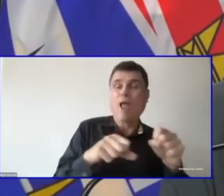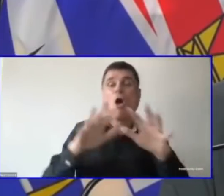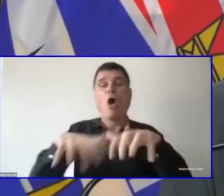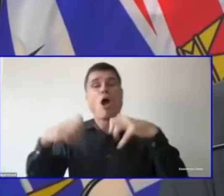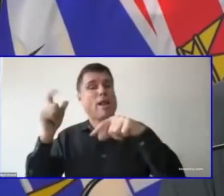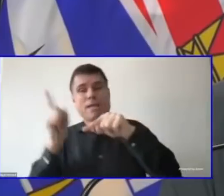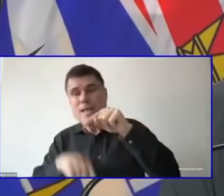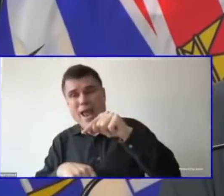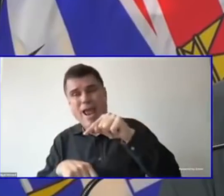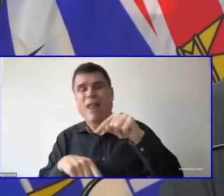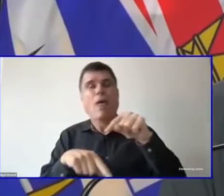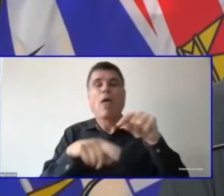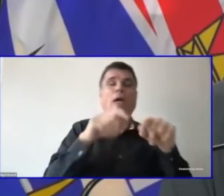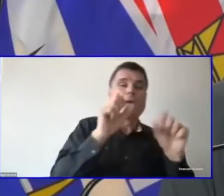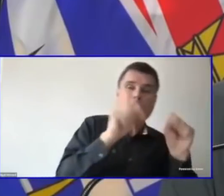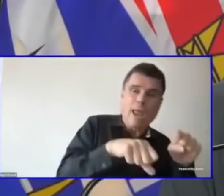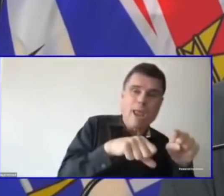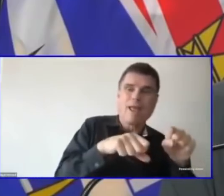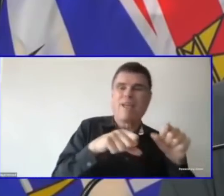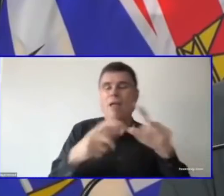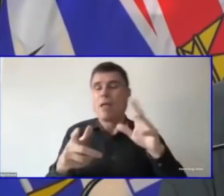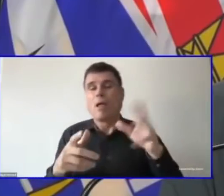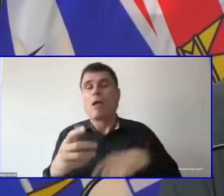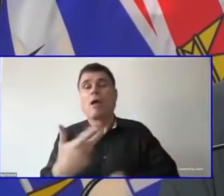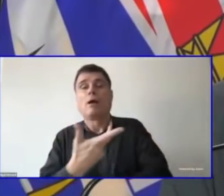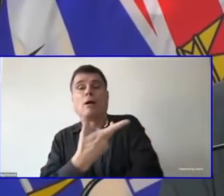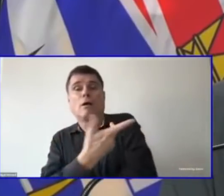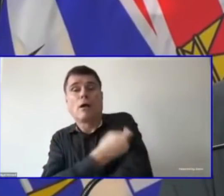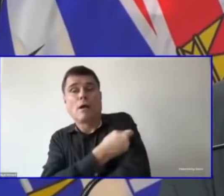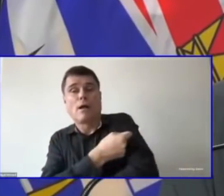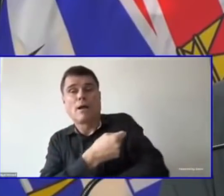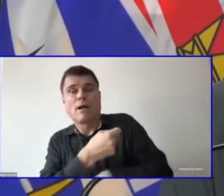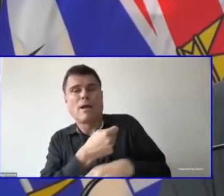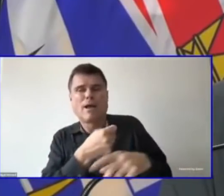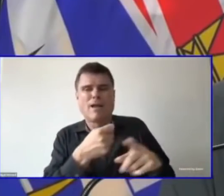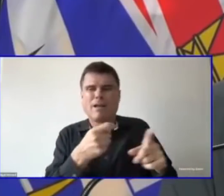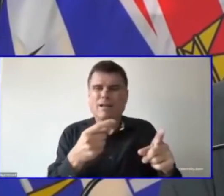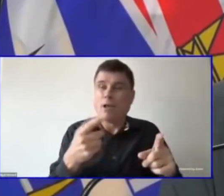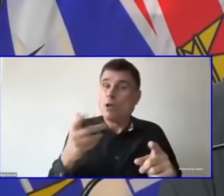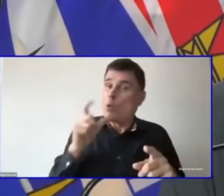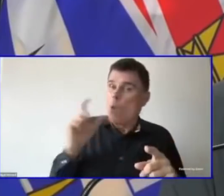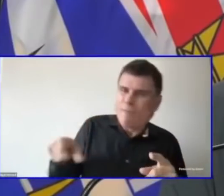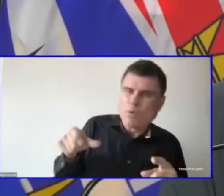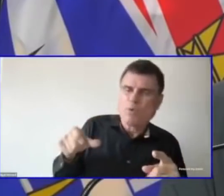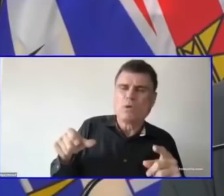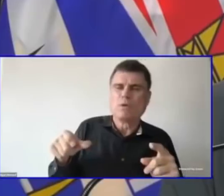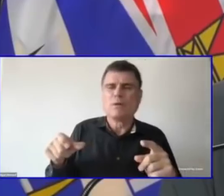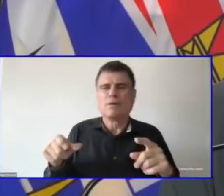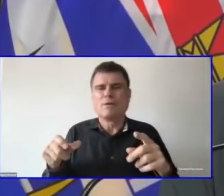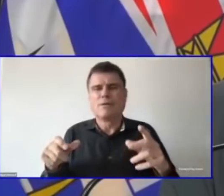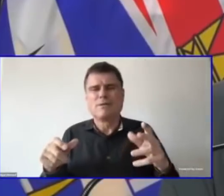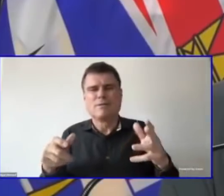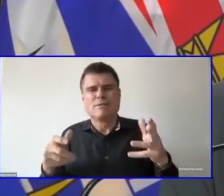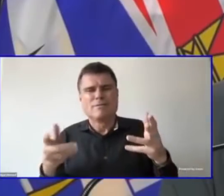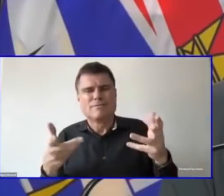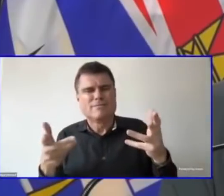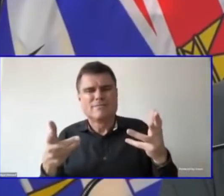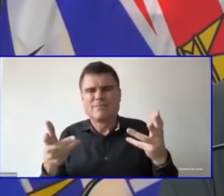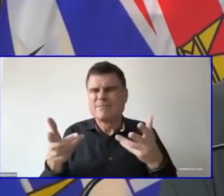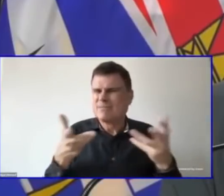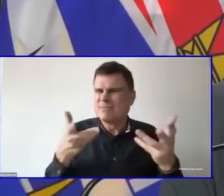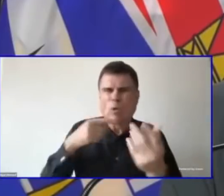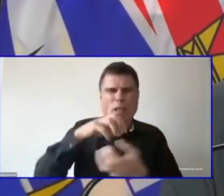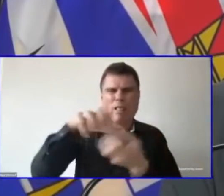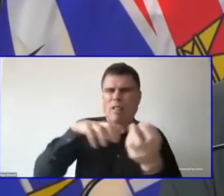the employees don't have to be. And then on that gym note, the YMCA here in Kamloops says their gym area is closed, obviously, but the